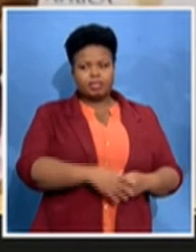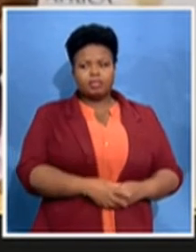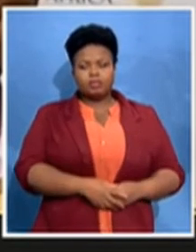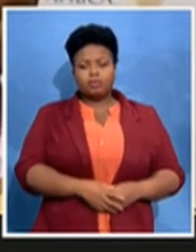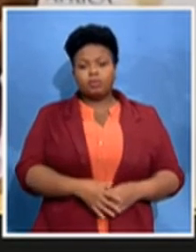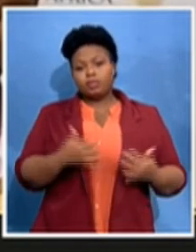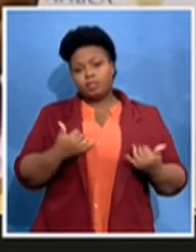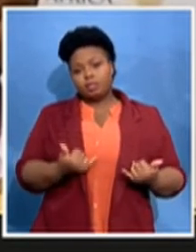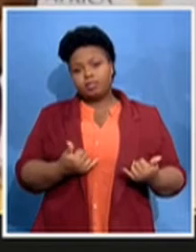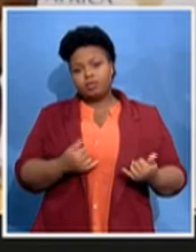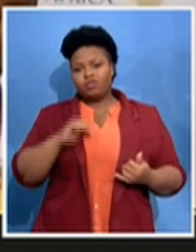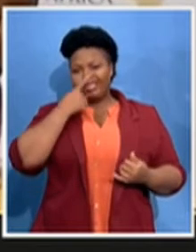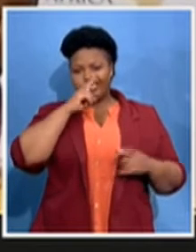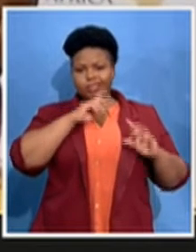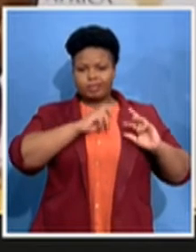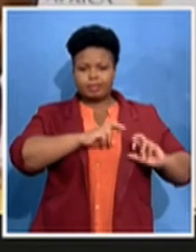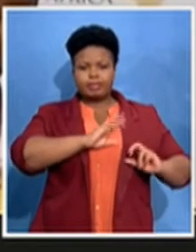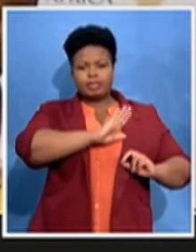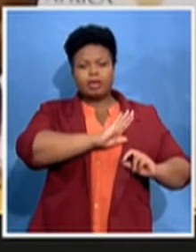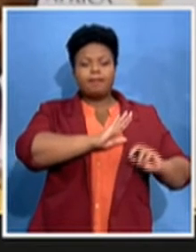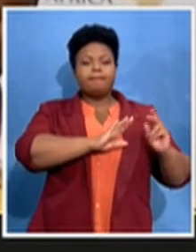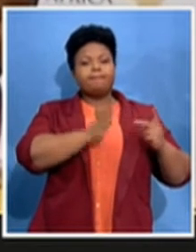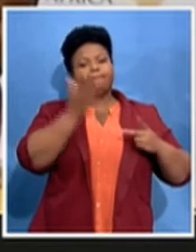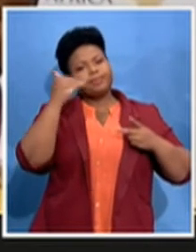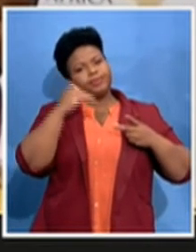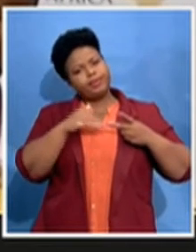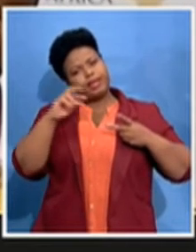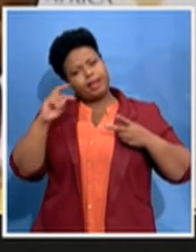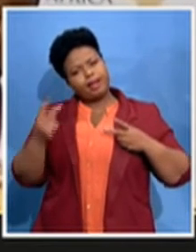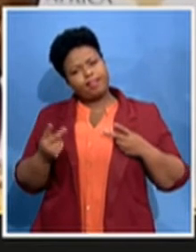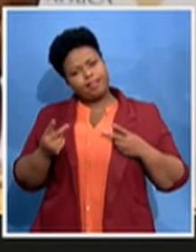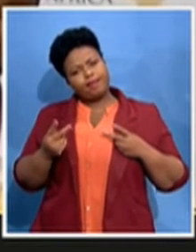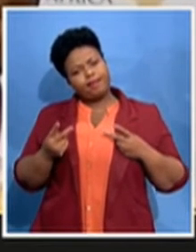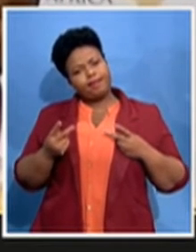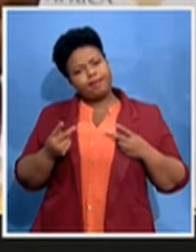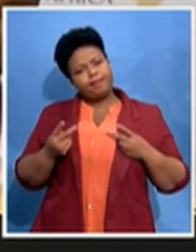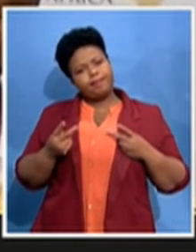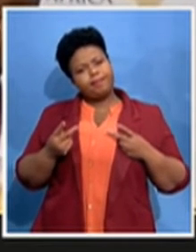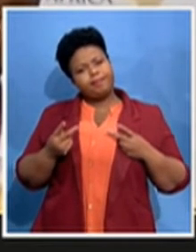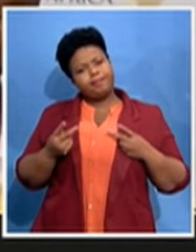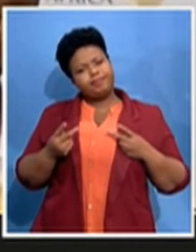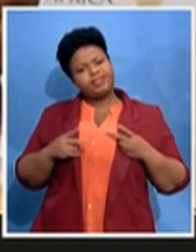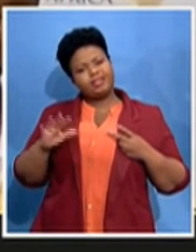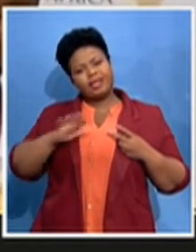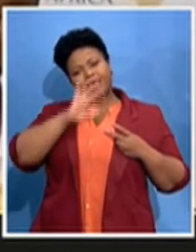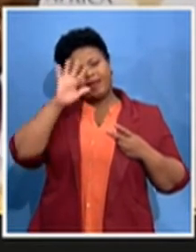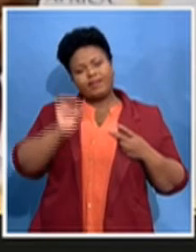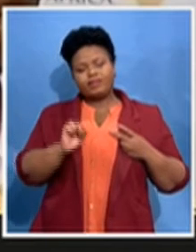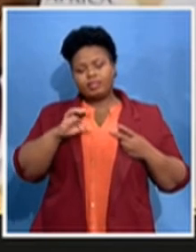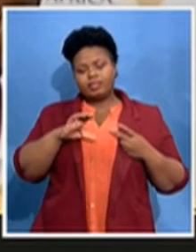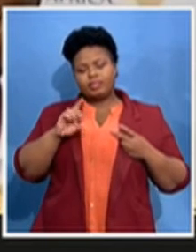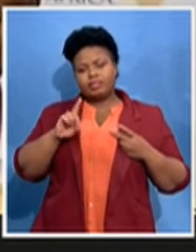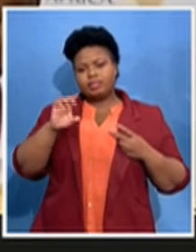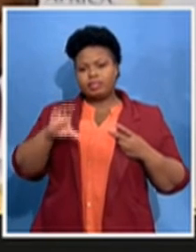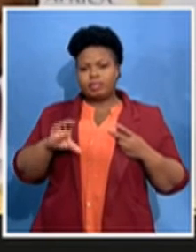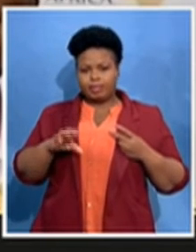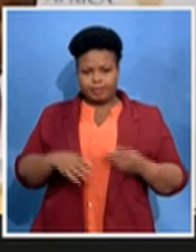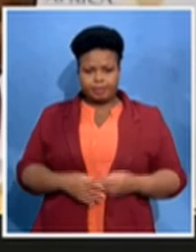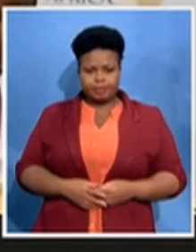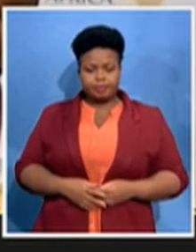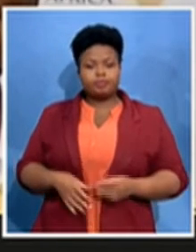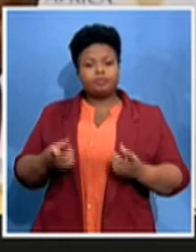other capacity building activities that Africa CDC is doing. We are continue to conduct